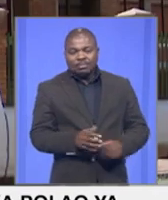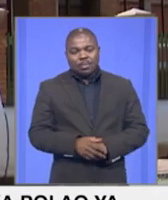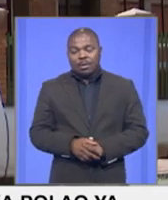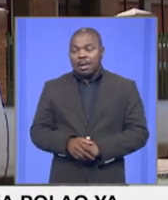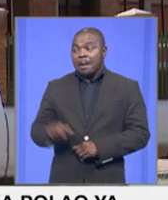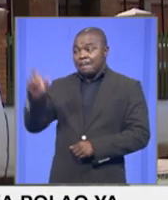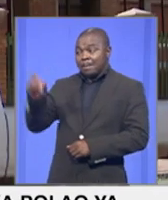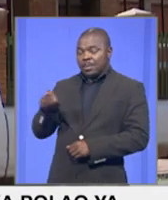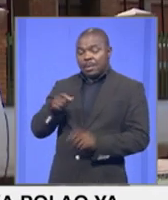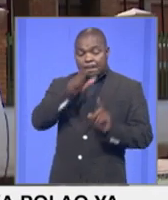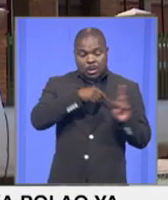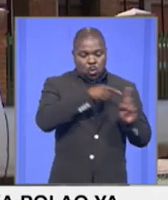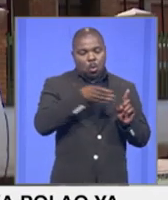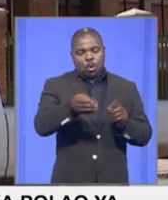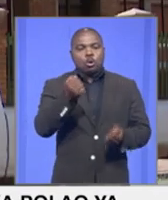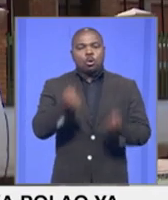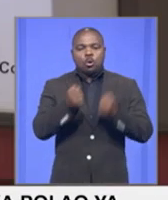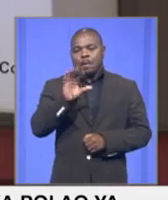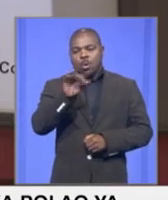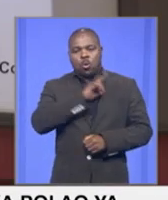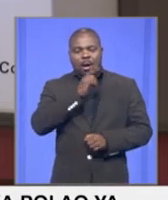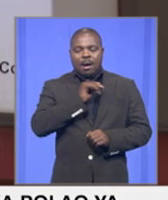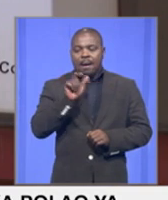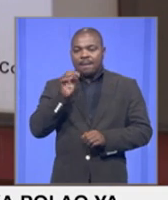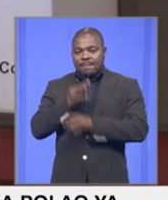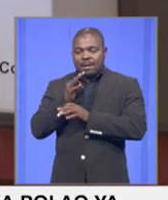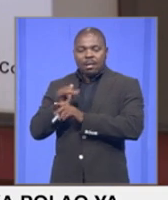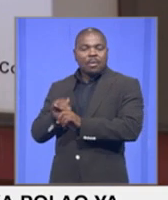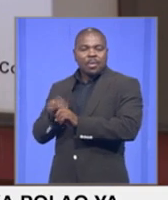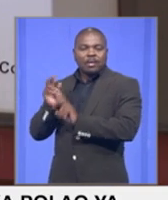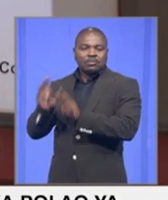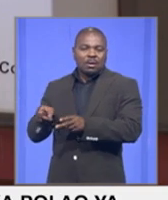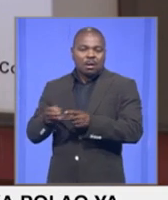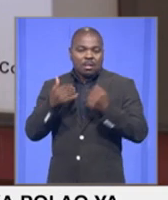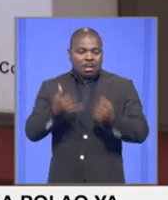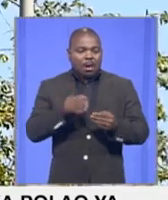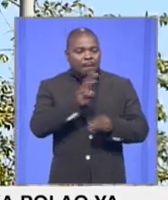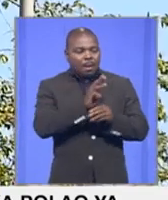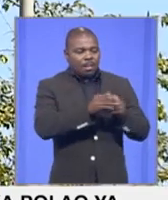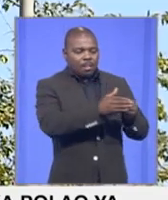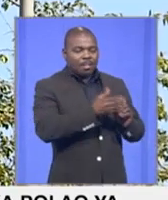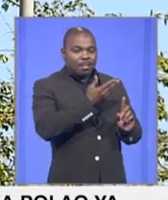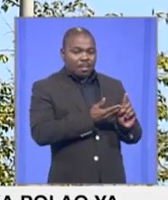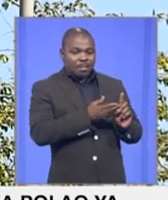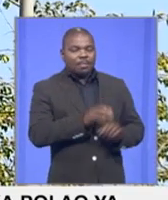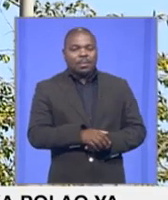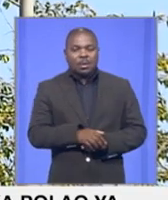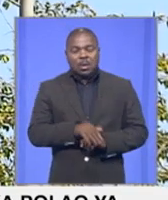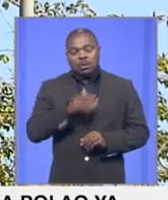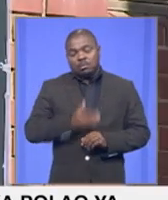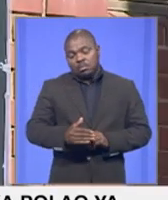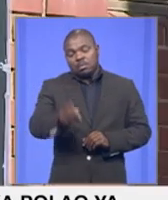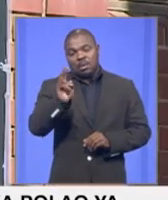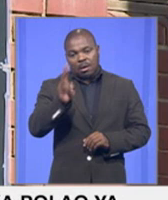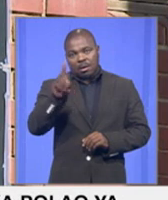hlahella kgotla ka Mantaha ka qoso ya polao. Ha jwale o tlasa tlhokomelo ya mmae. Tebello ke hore o tla hlaha